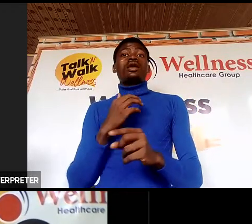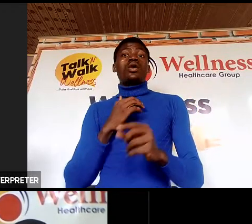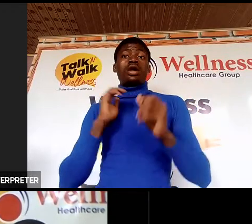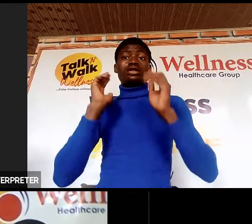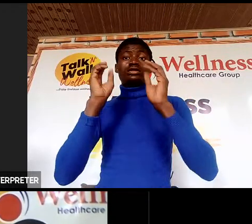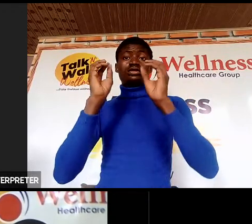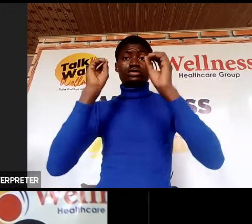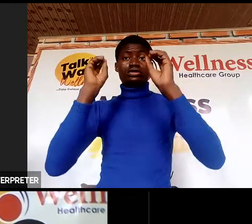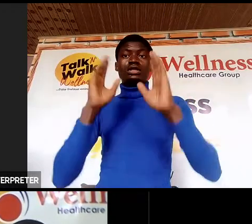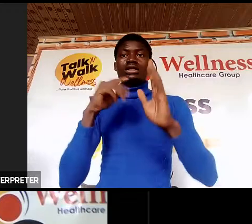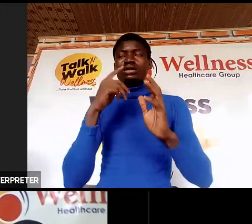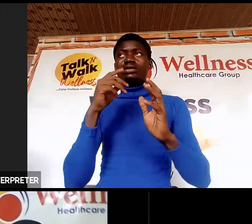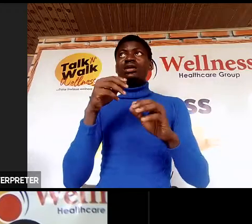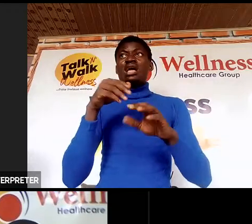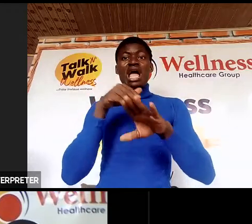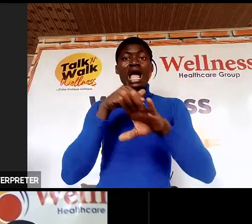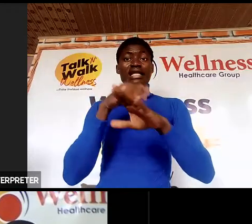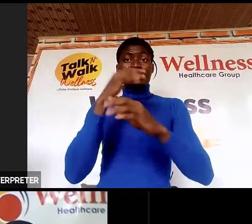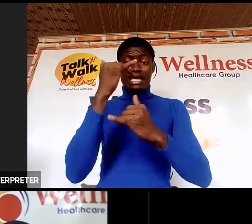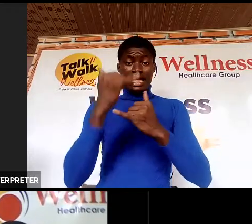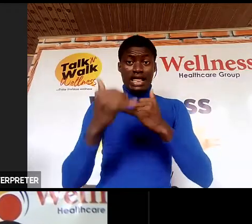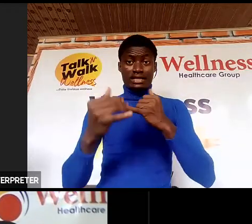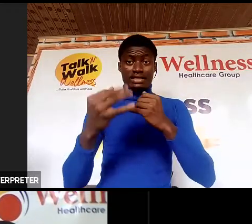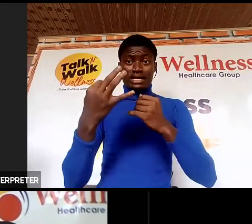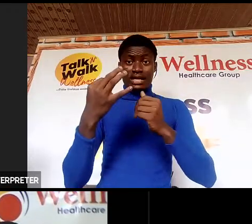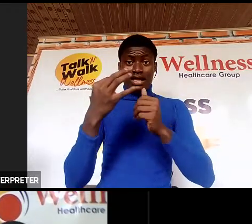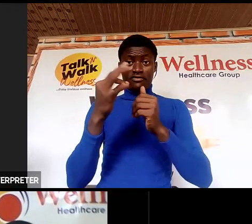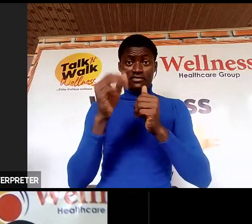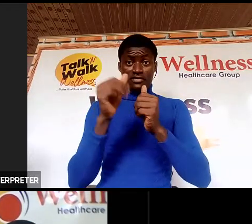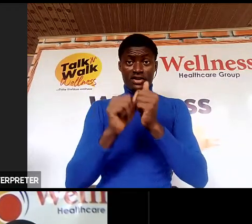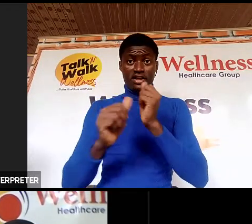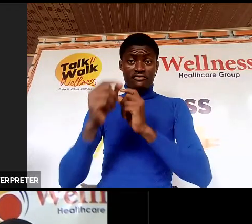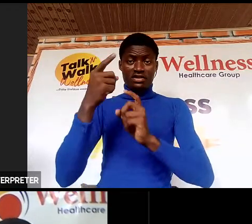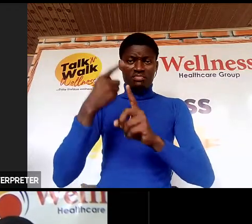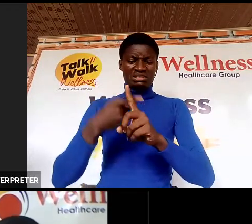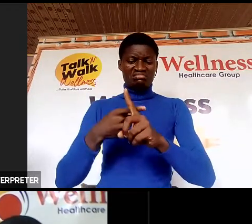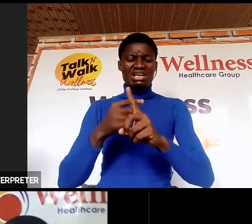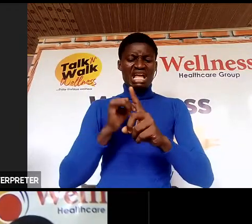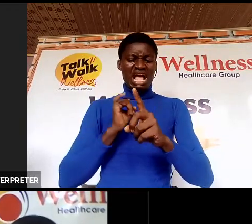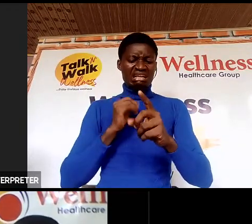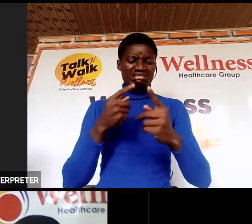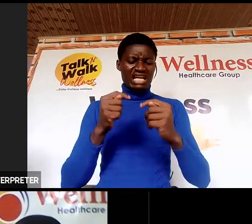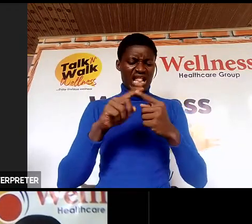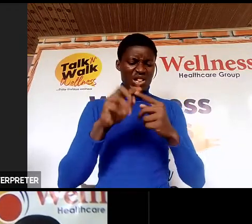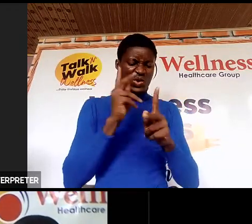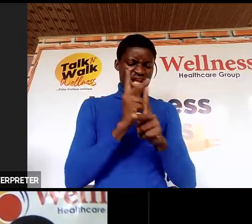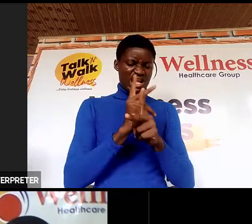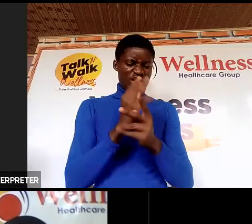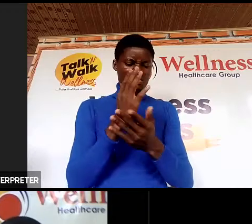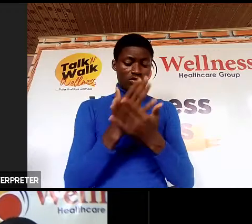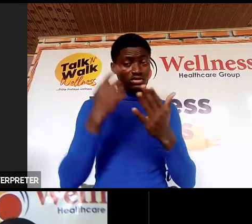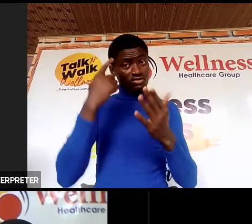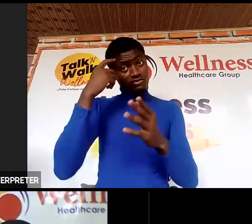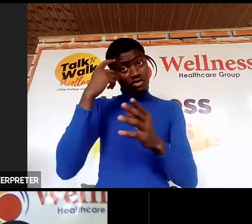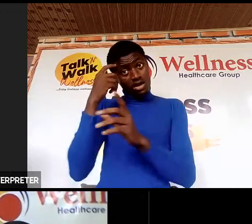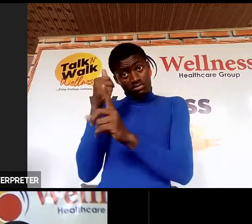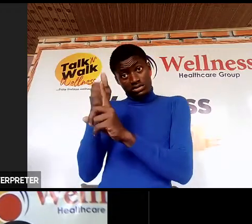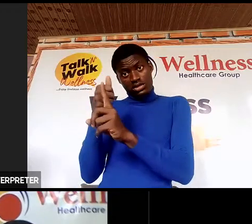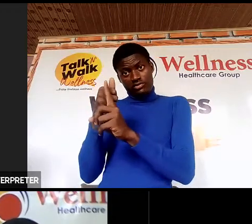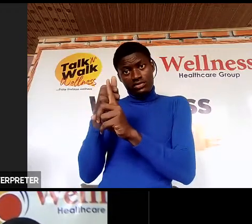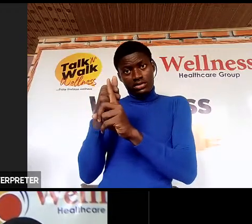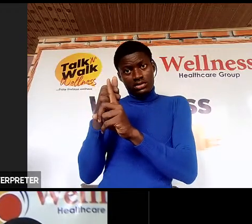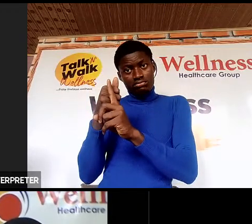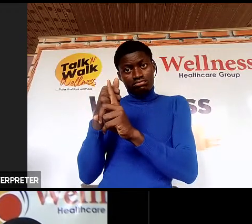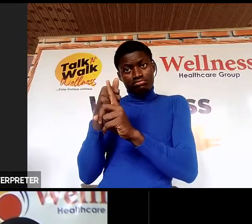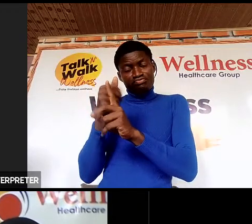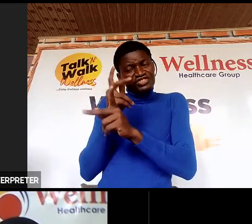save aside from in that emergency fund is my own money for my future. So I look for how much I can put aside that will not